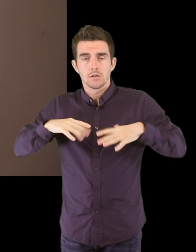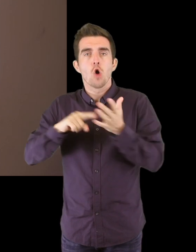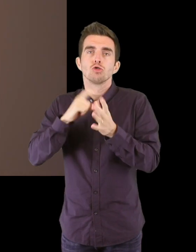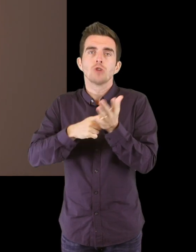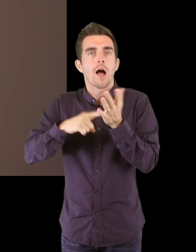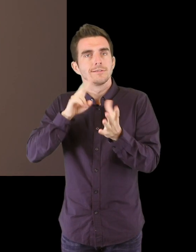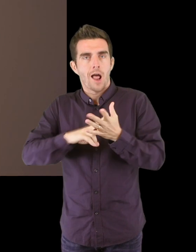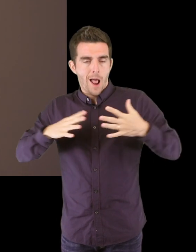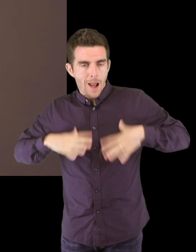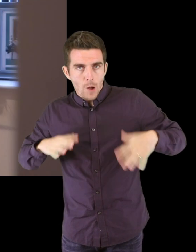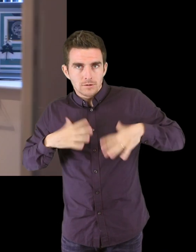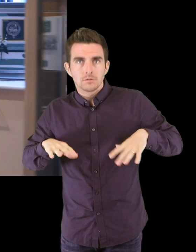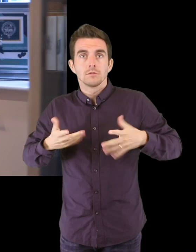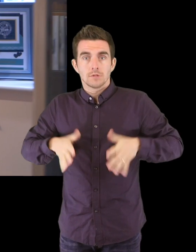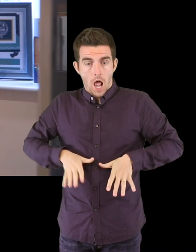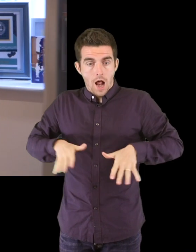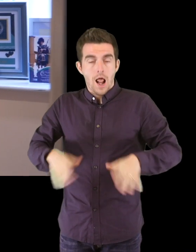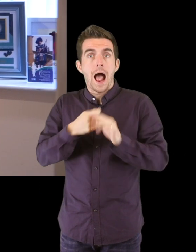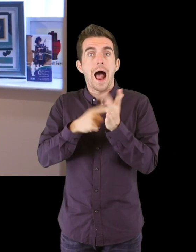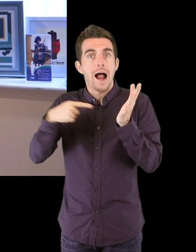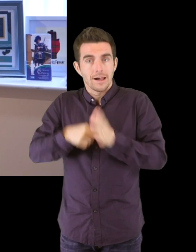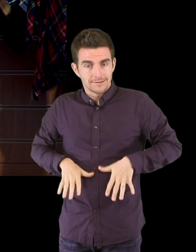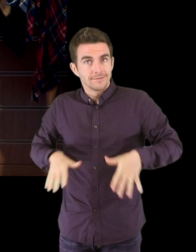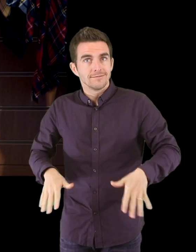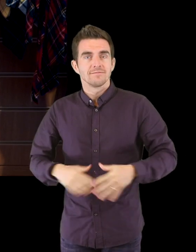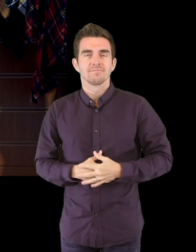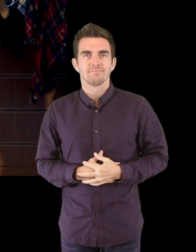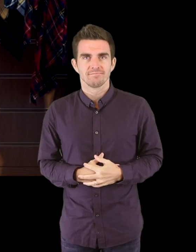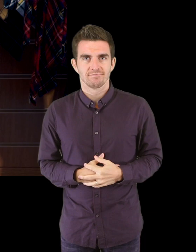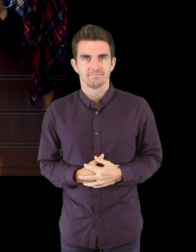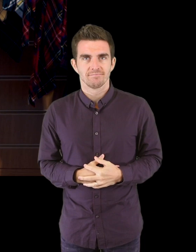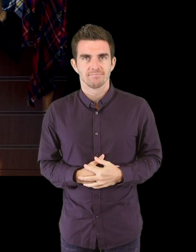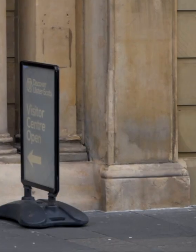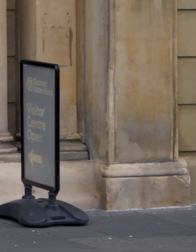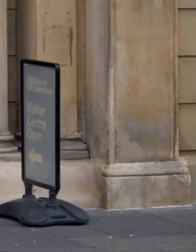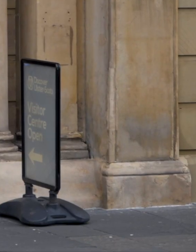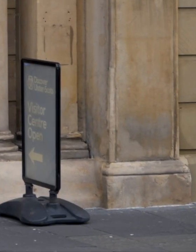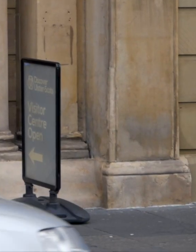DVDs and CDs, and items such as tartan clothing and kilt pins.